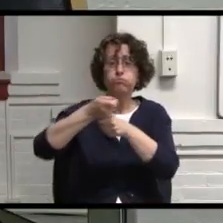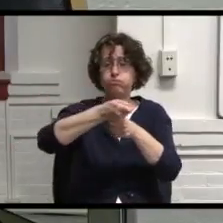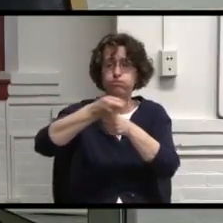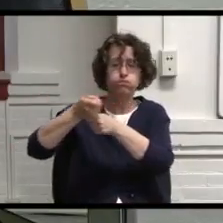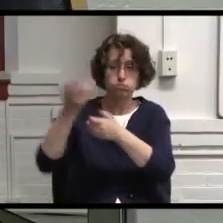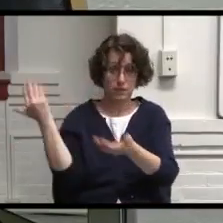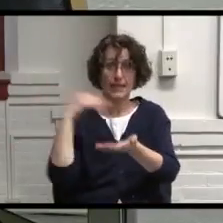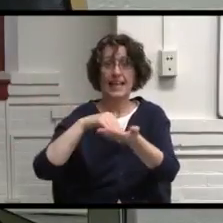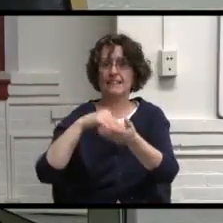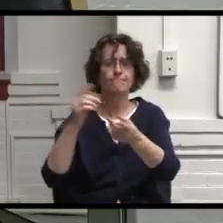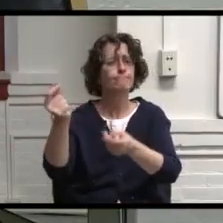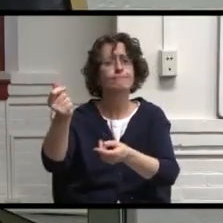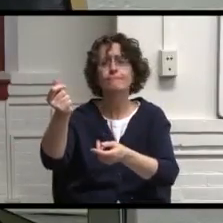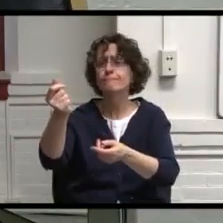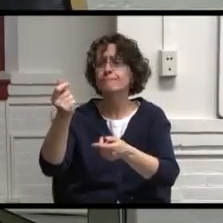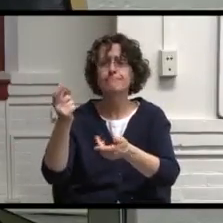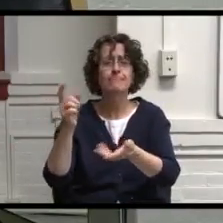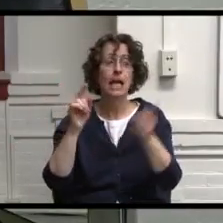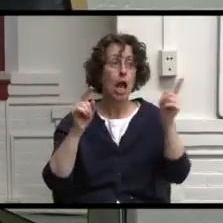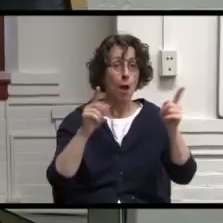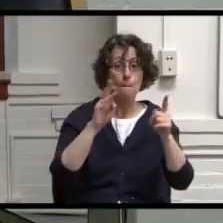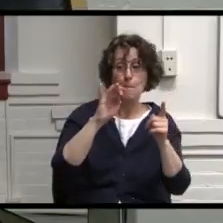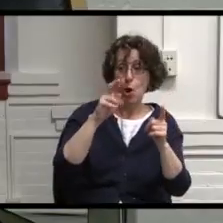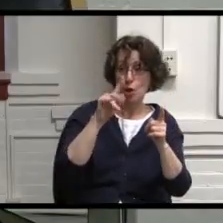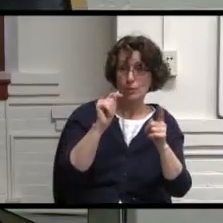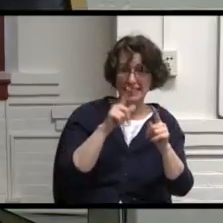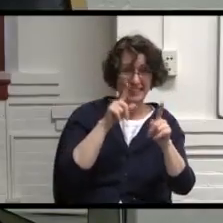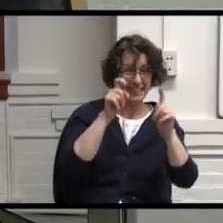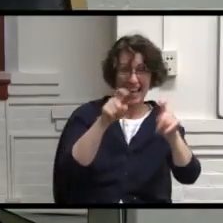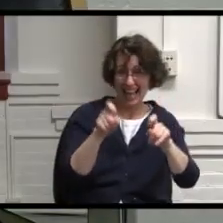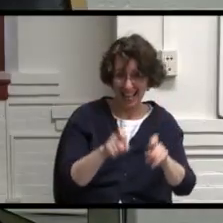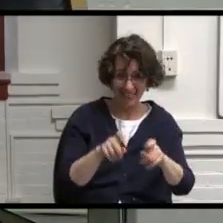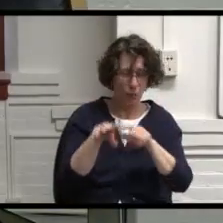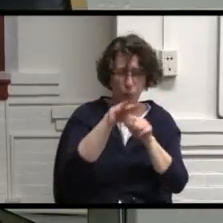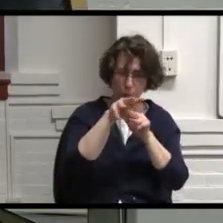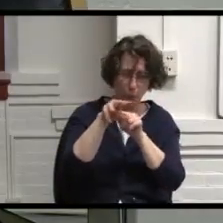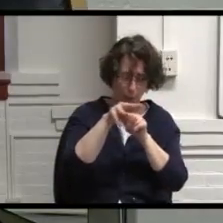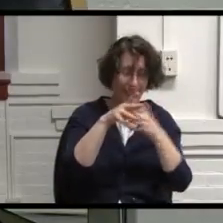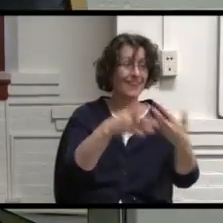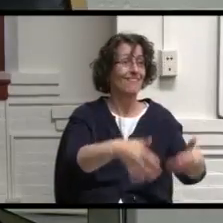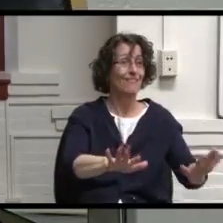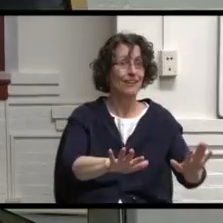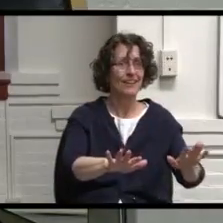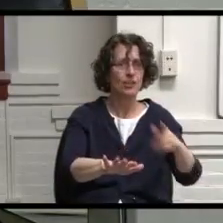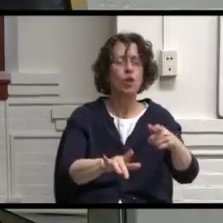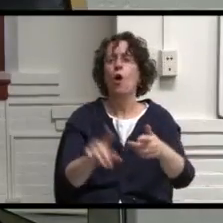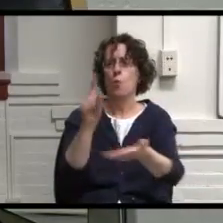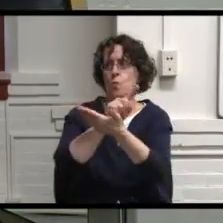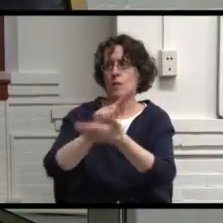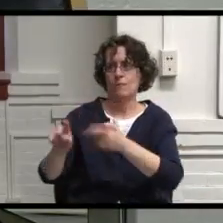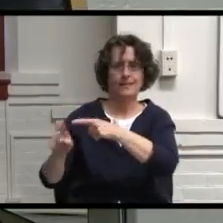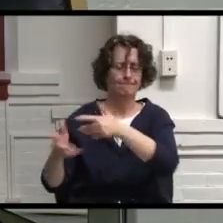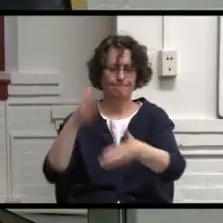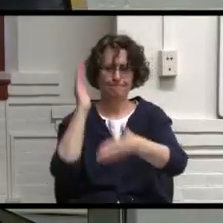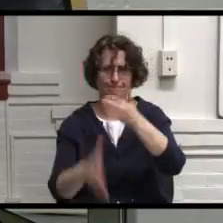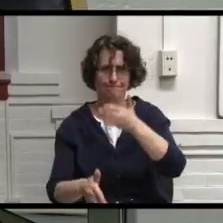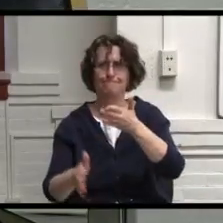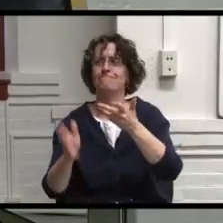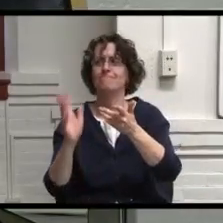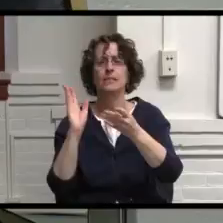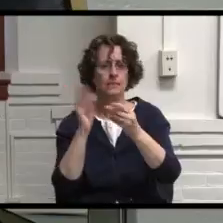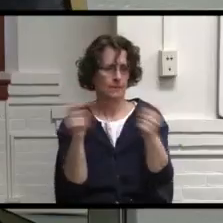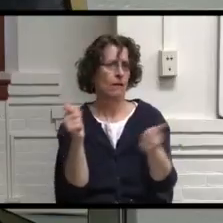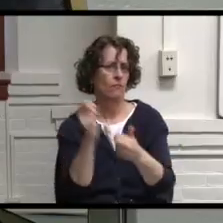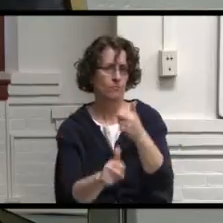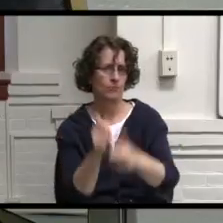immediate, you know, within the week. They were back in there, took care of all of that. So they were great to work with, and they did address